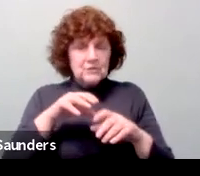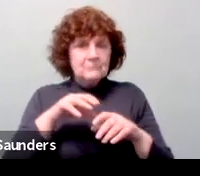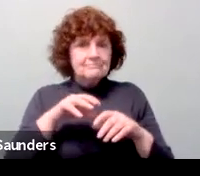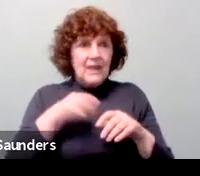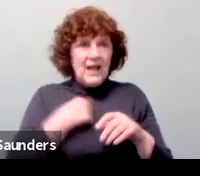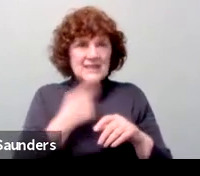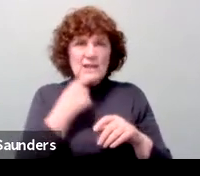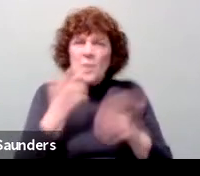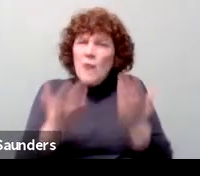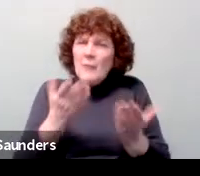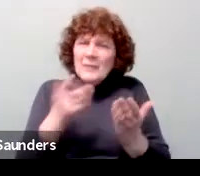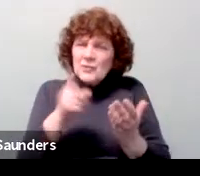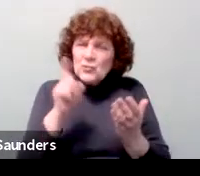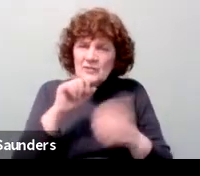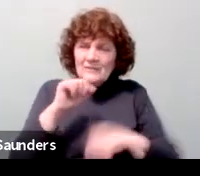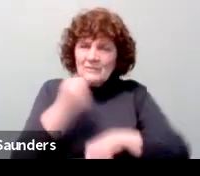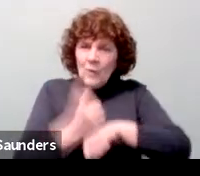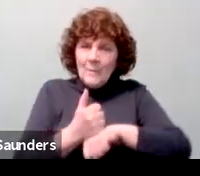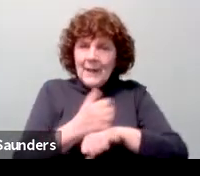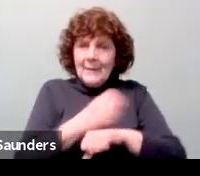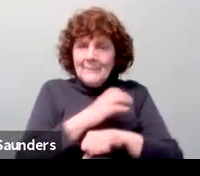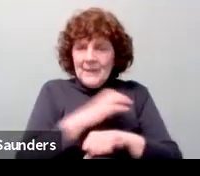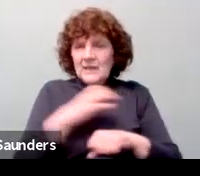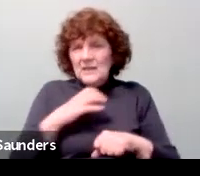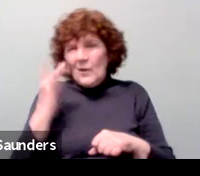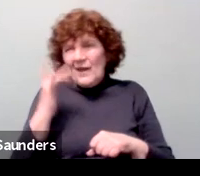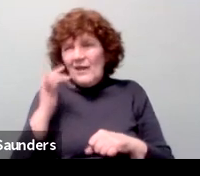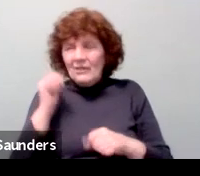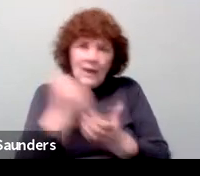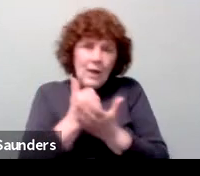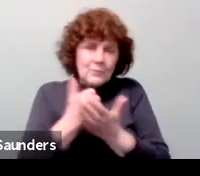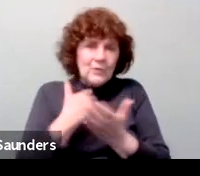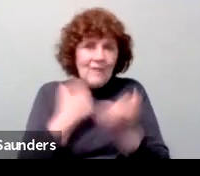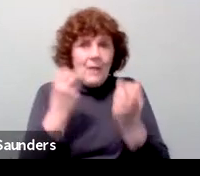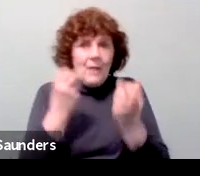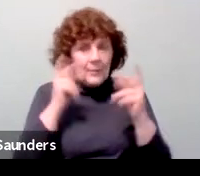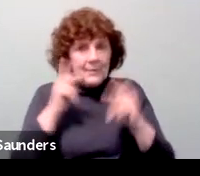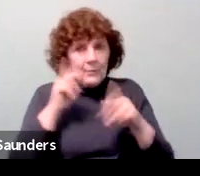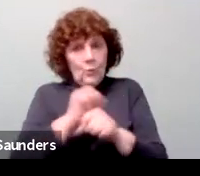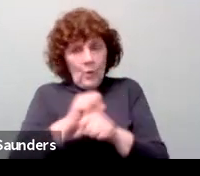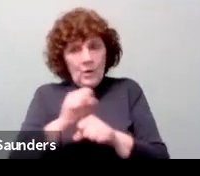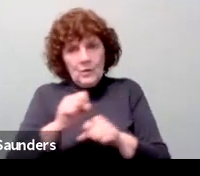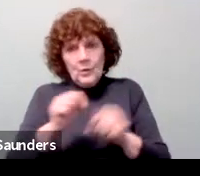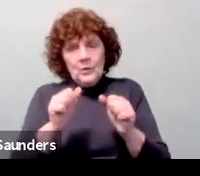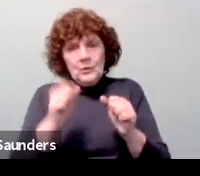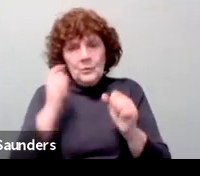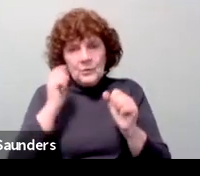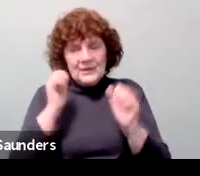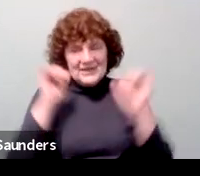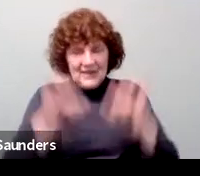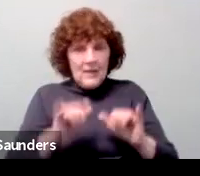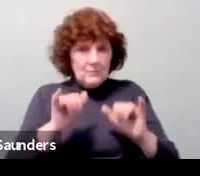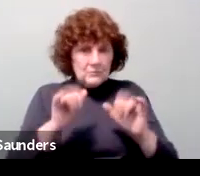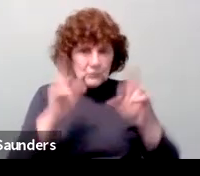should probably form a committee because it's helpful to have multiple people working on the same on a topic to share